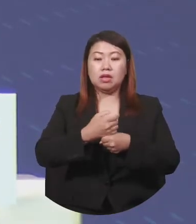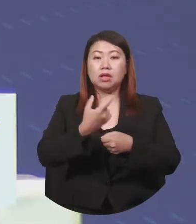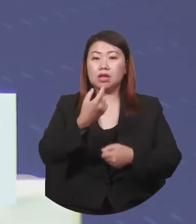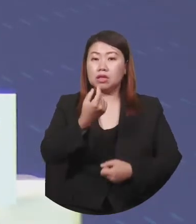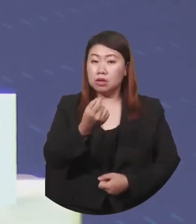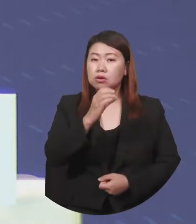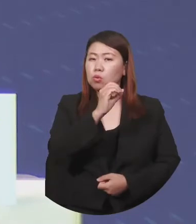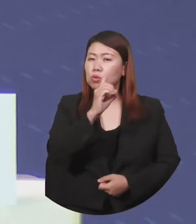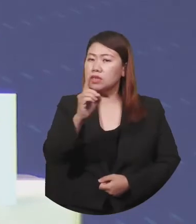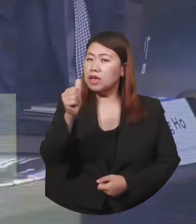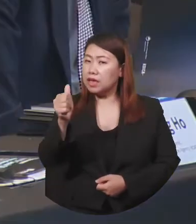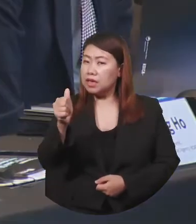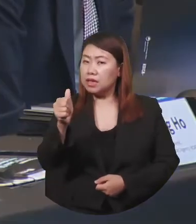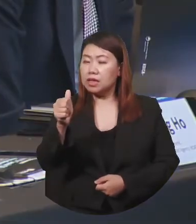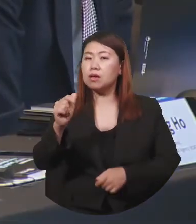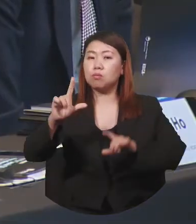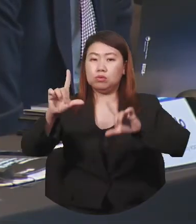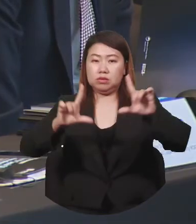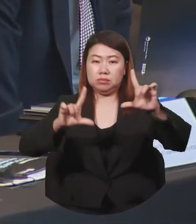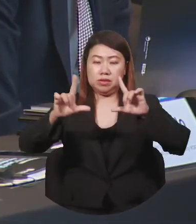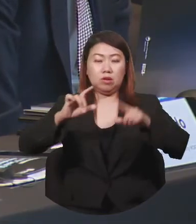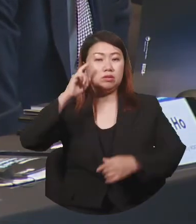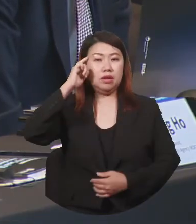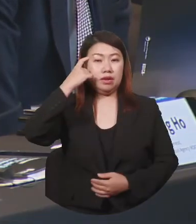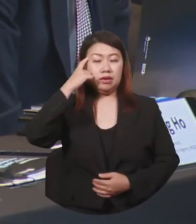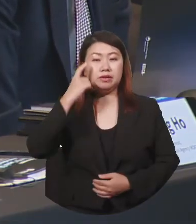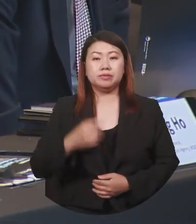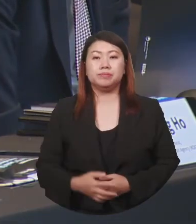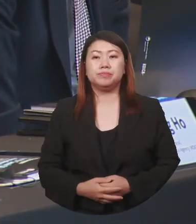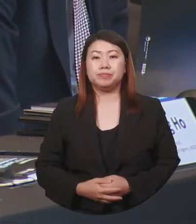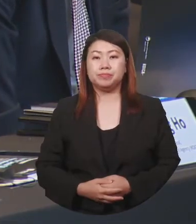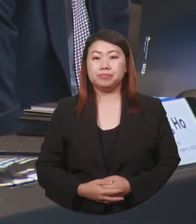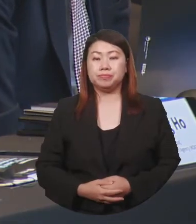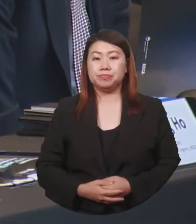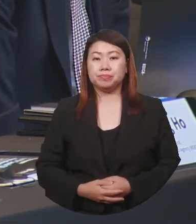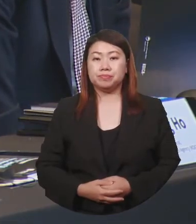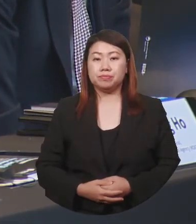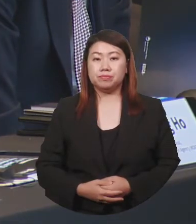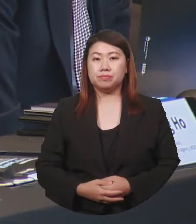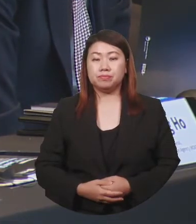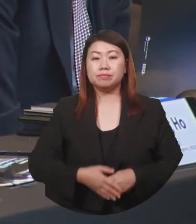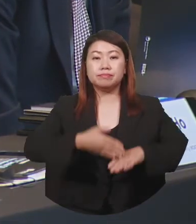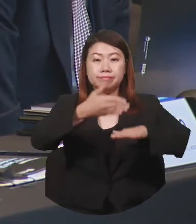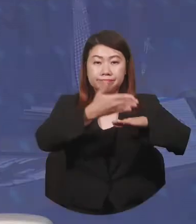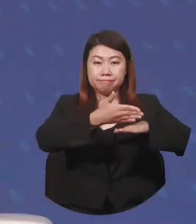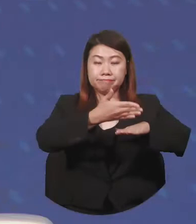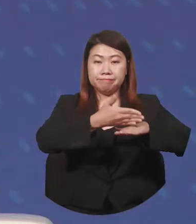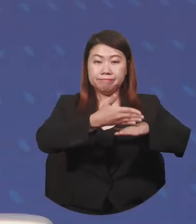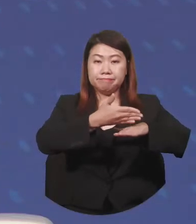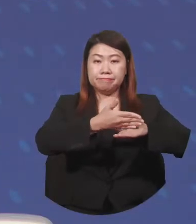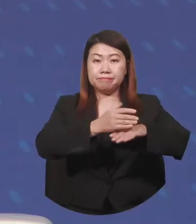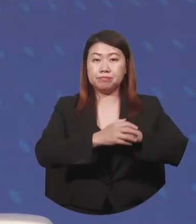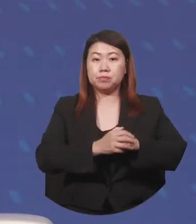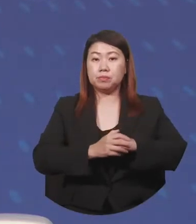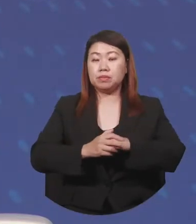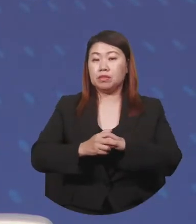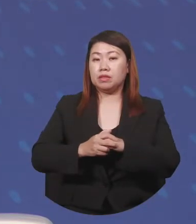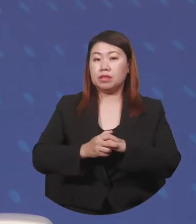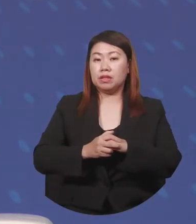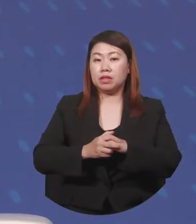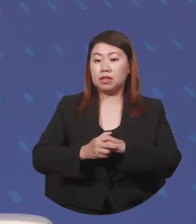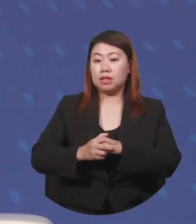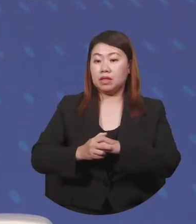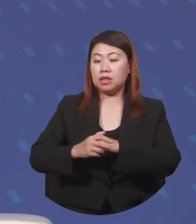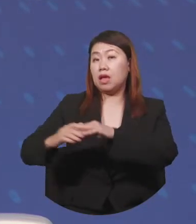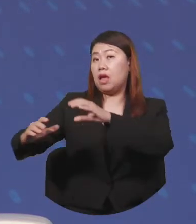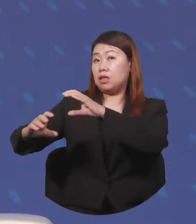you. Great, thank you very much for that. And I've noted down the need for a network for including a broader range of